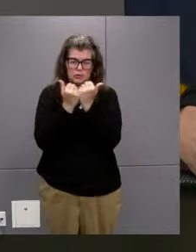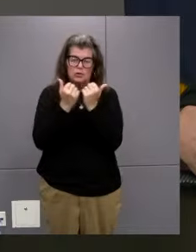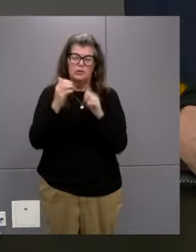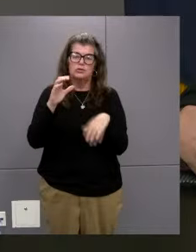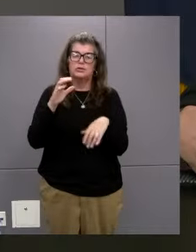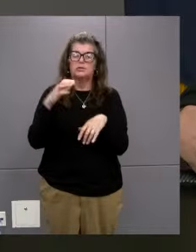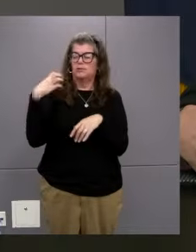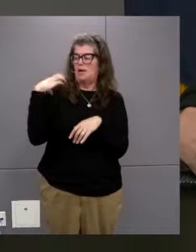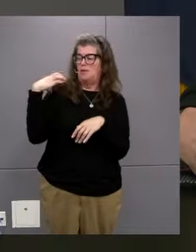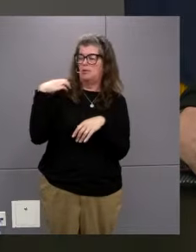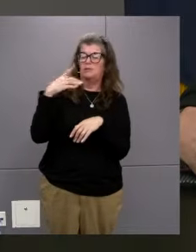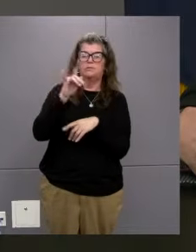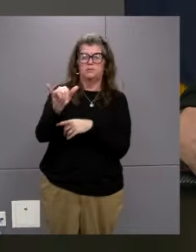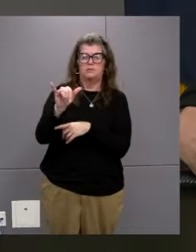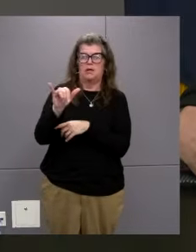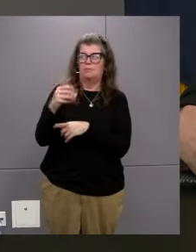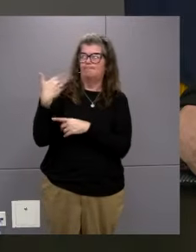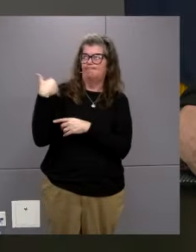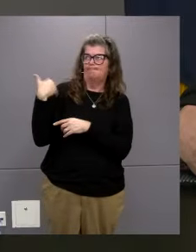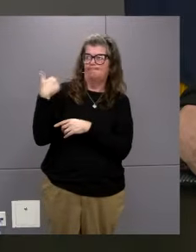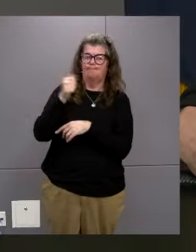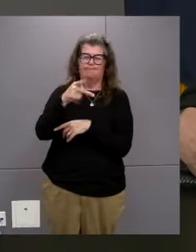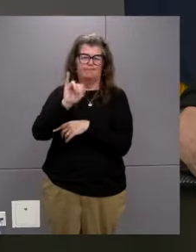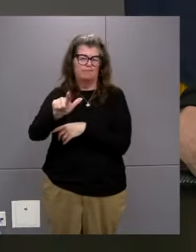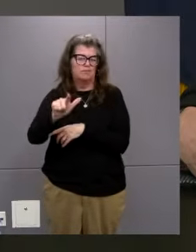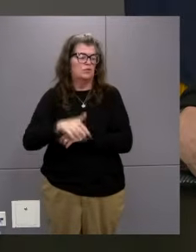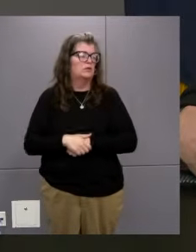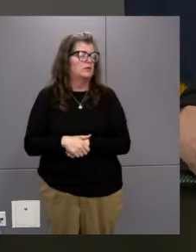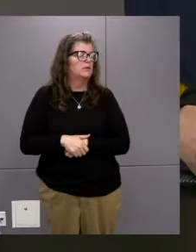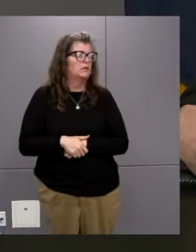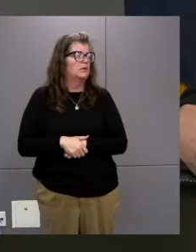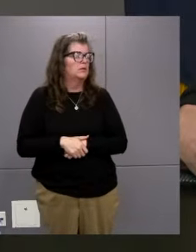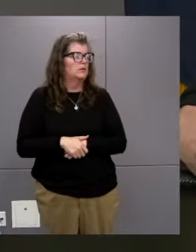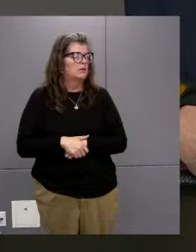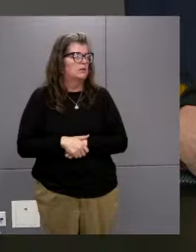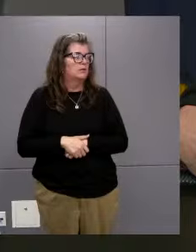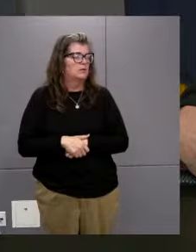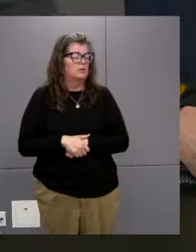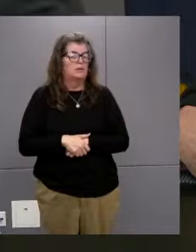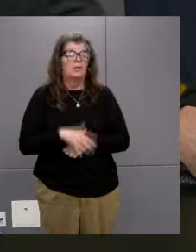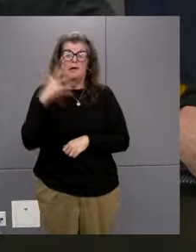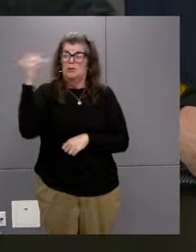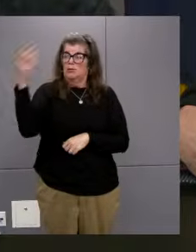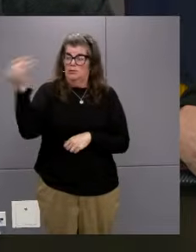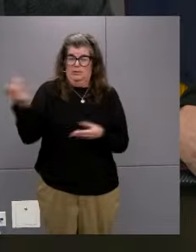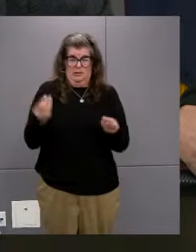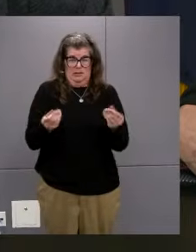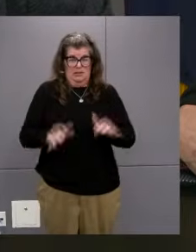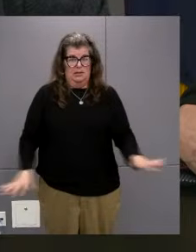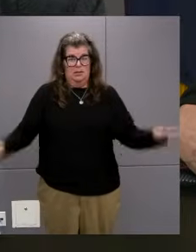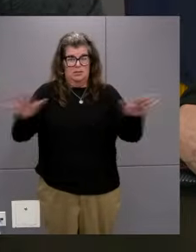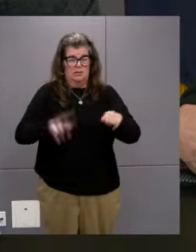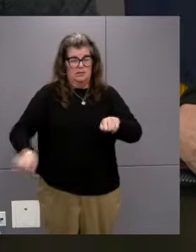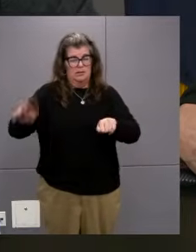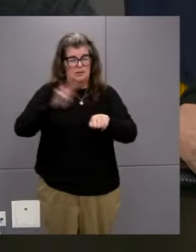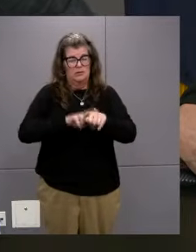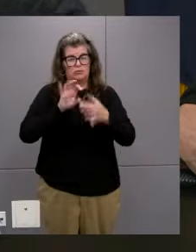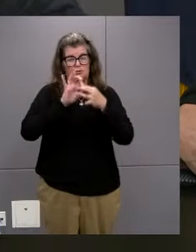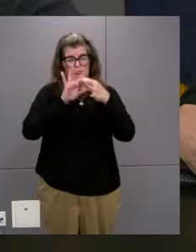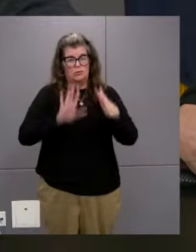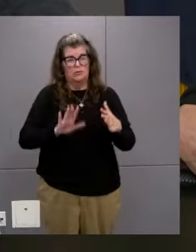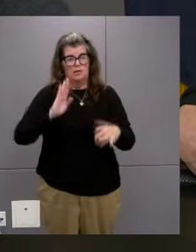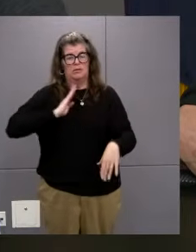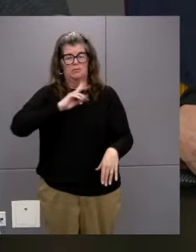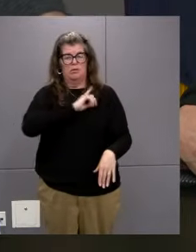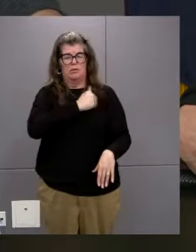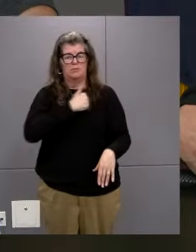in Lansing back in April. Beyond campus, she serves as the national coordinator and board member of the